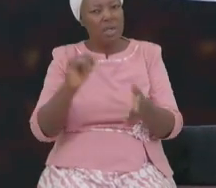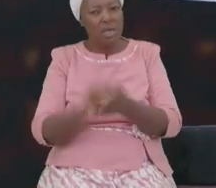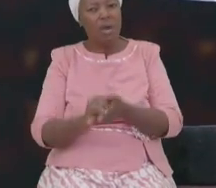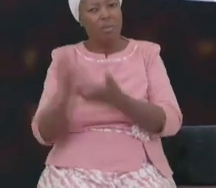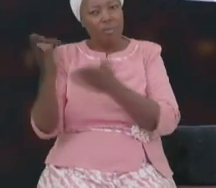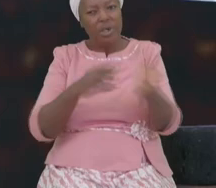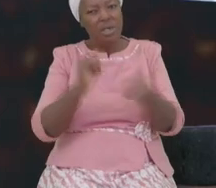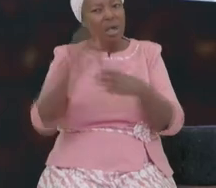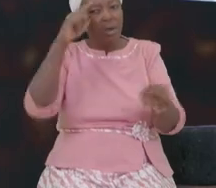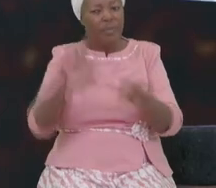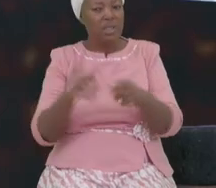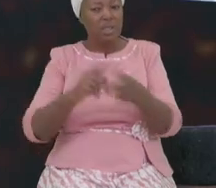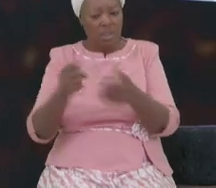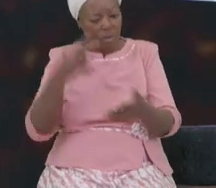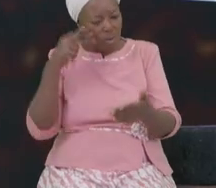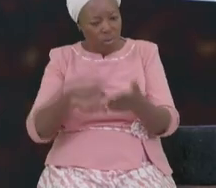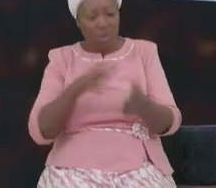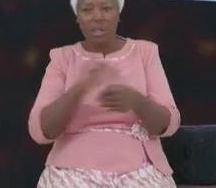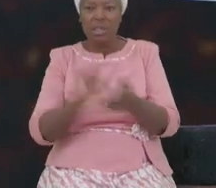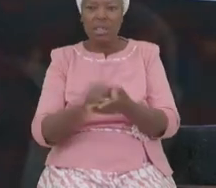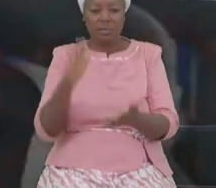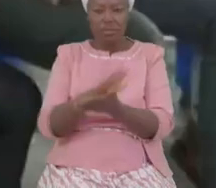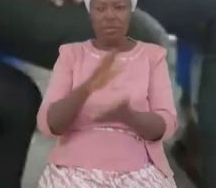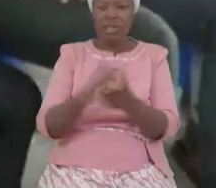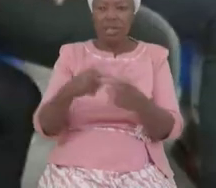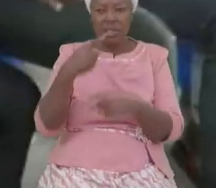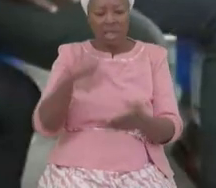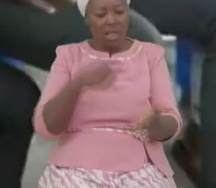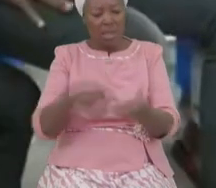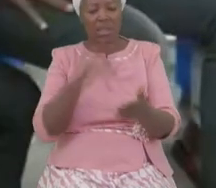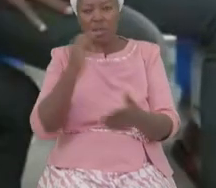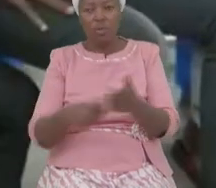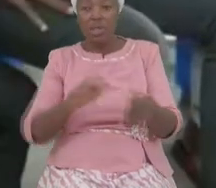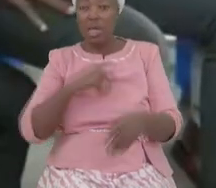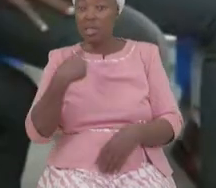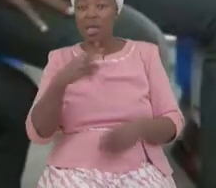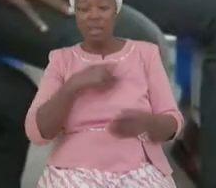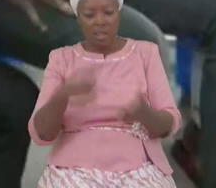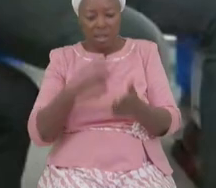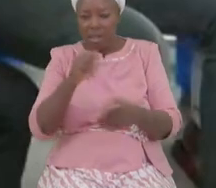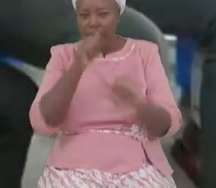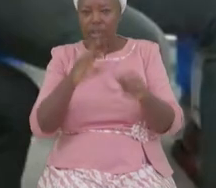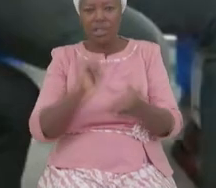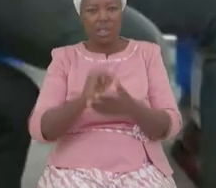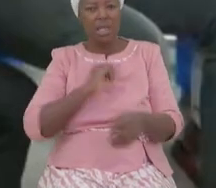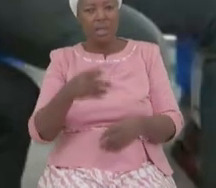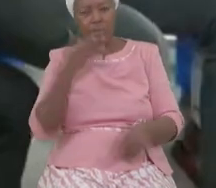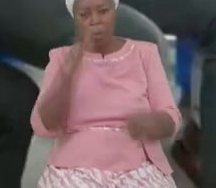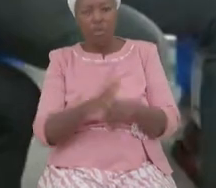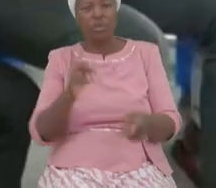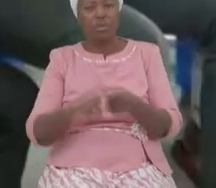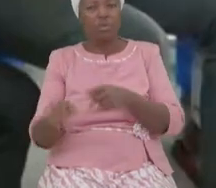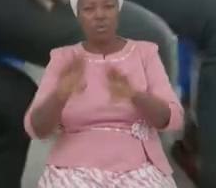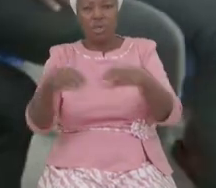covenant, can look at that document and say, this is what I said, and this is the blessing I said I will give,